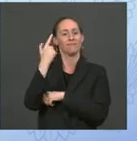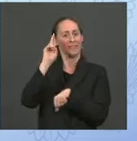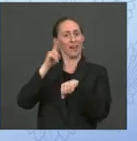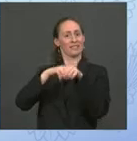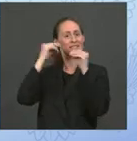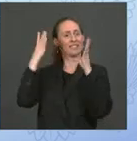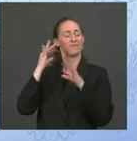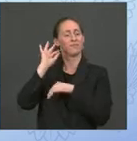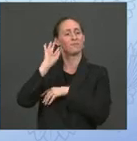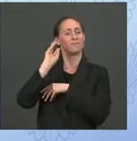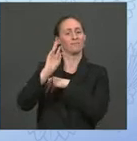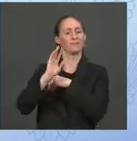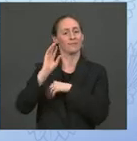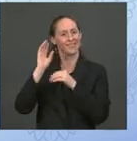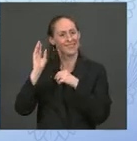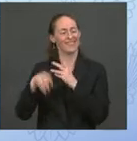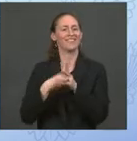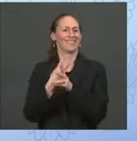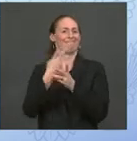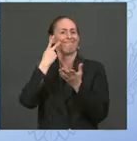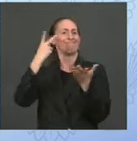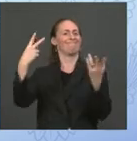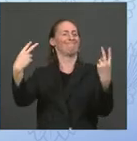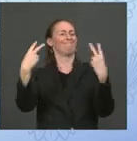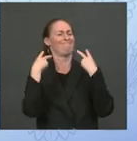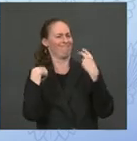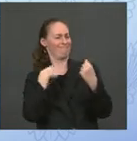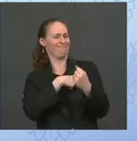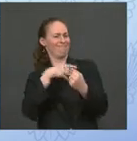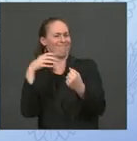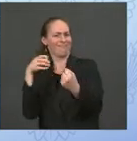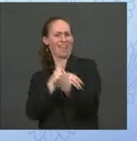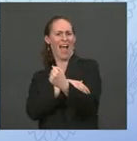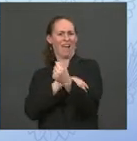incredible power of educators I see each and every day.